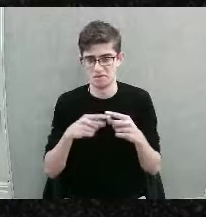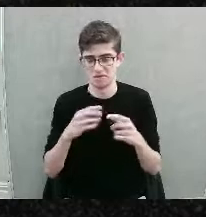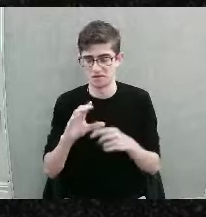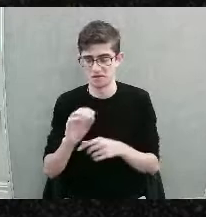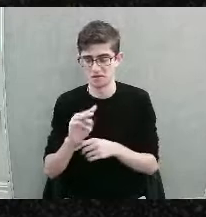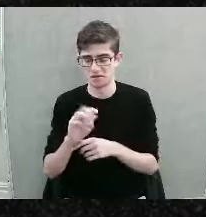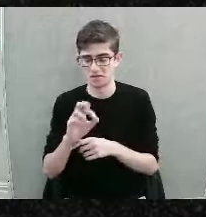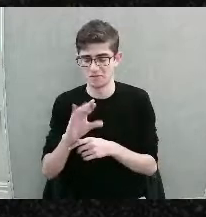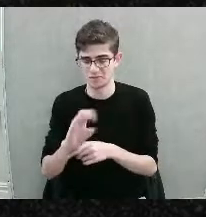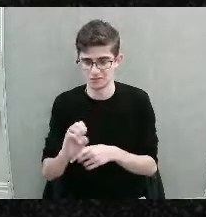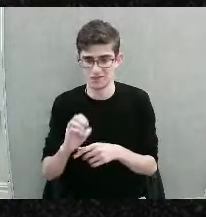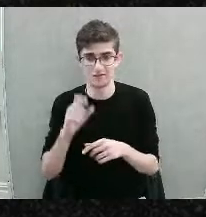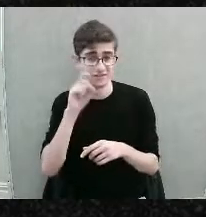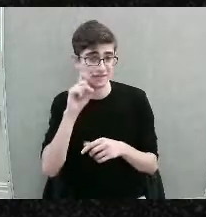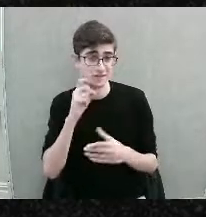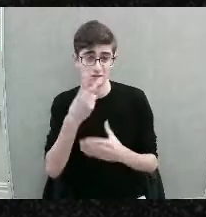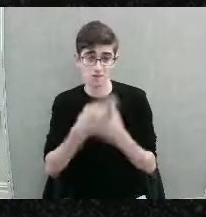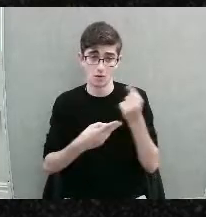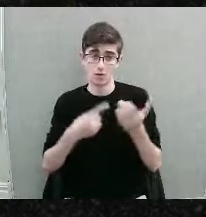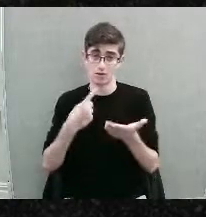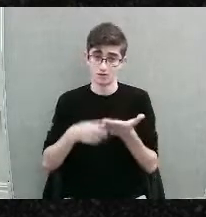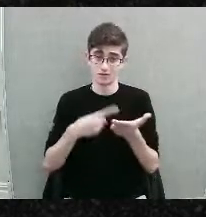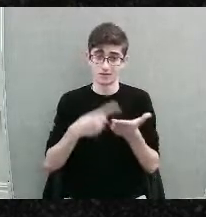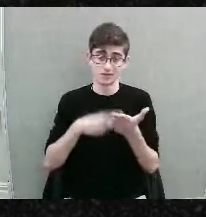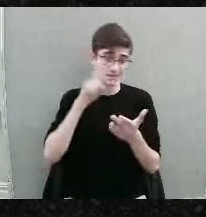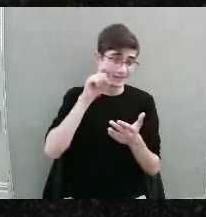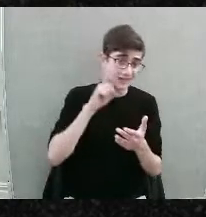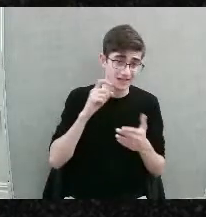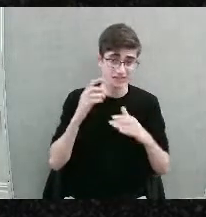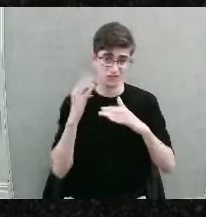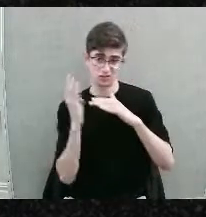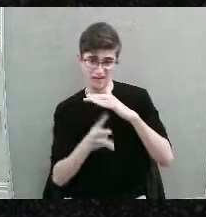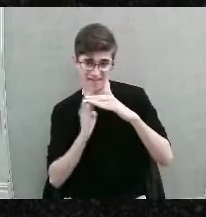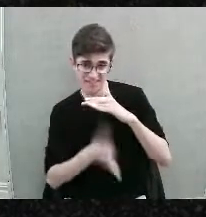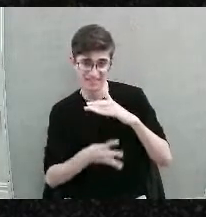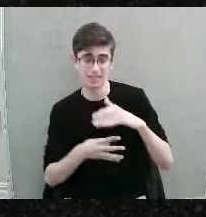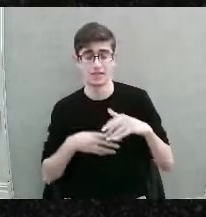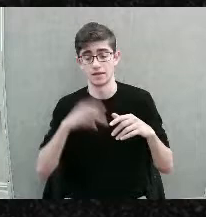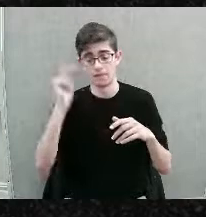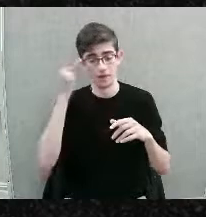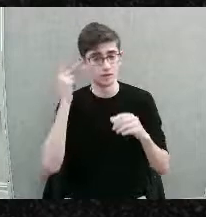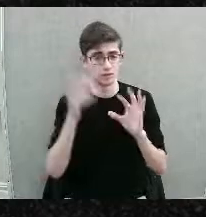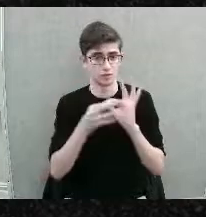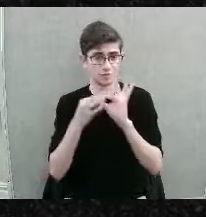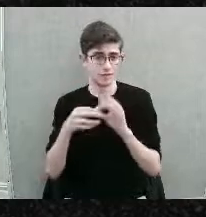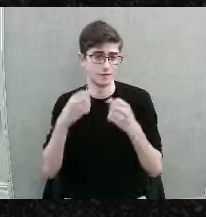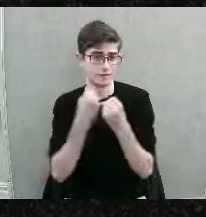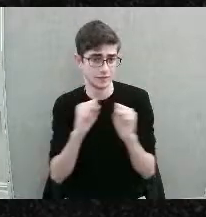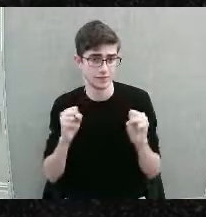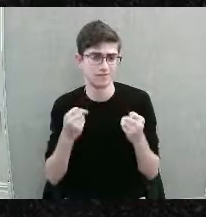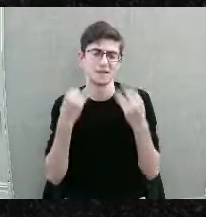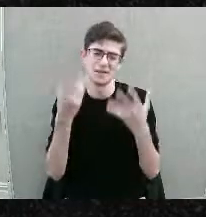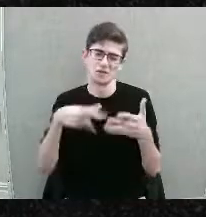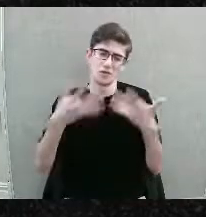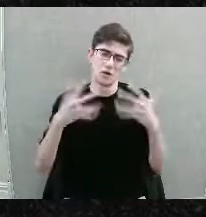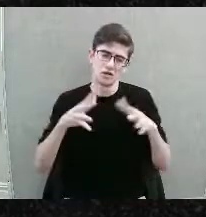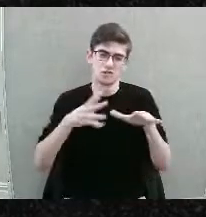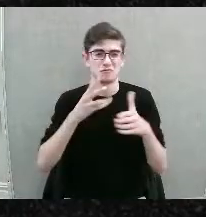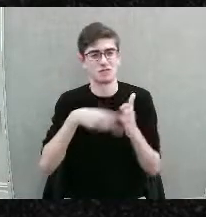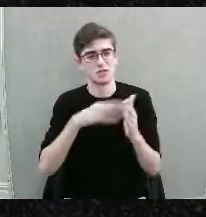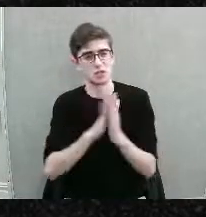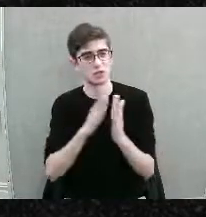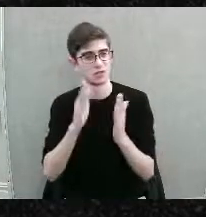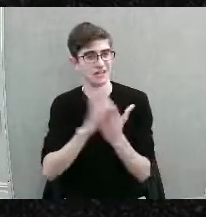Brokered Subjects, Sex, Trafficking, and the Politics of Freedom. And many of you will also have read her essays, including